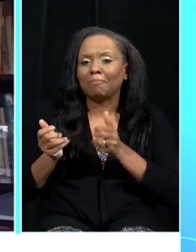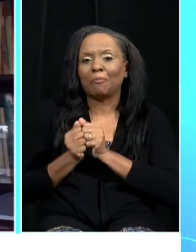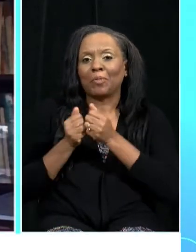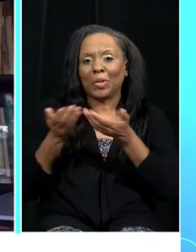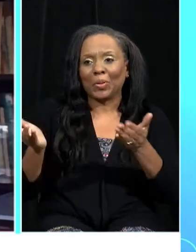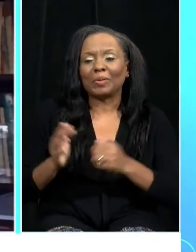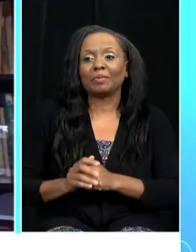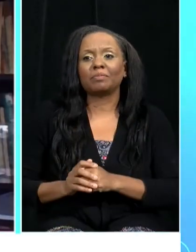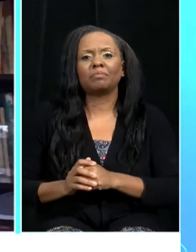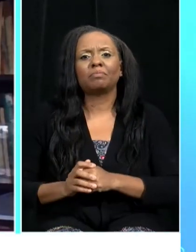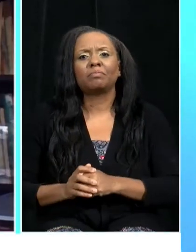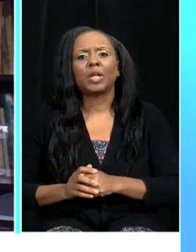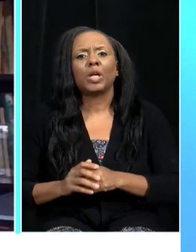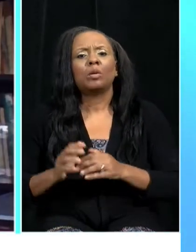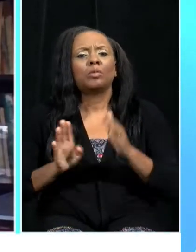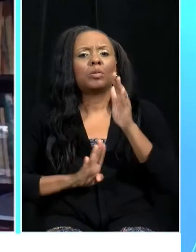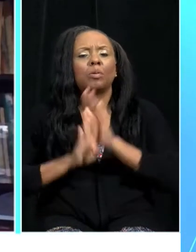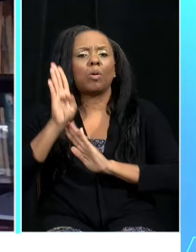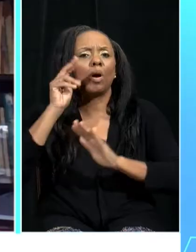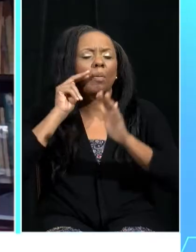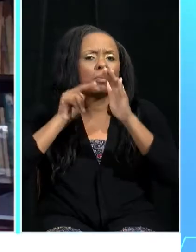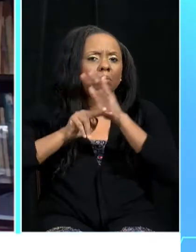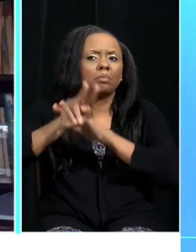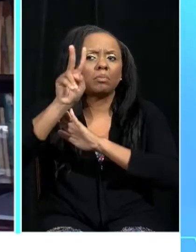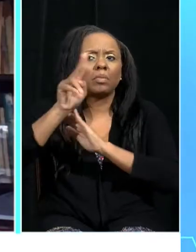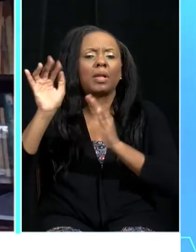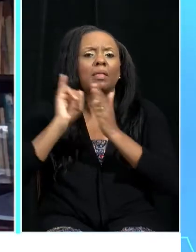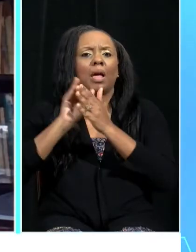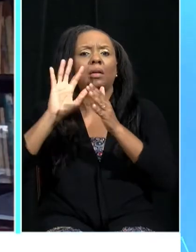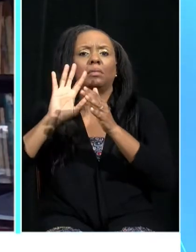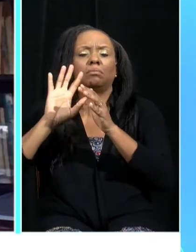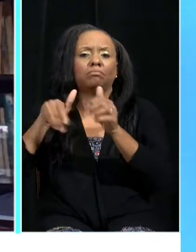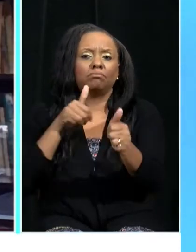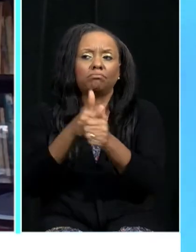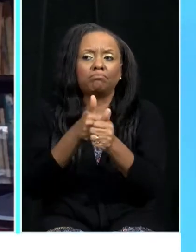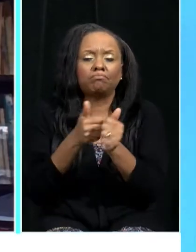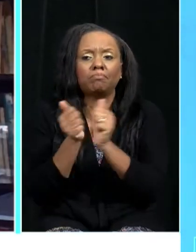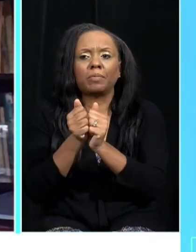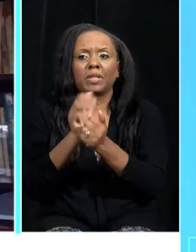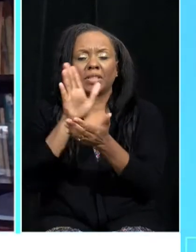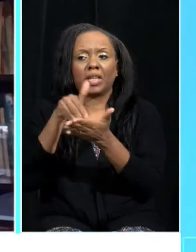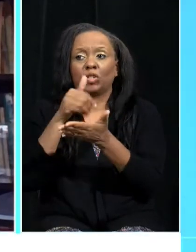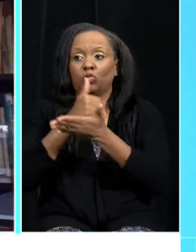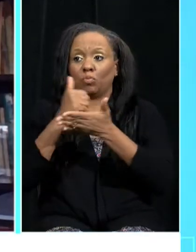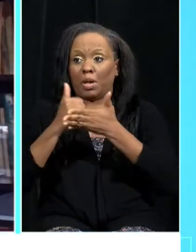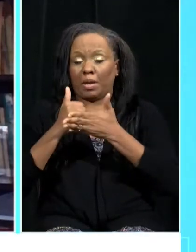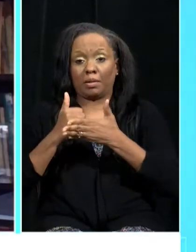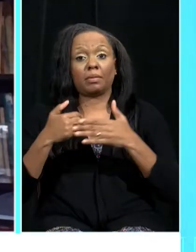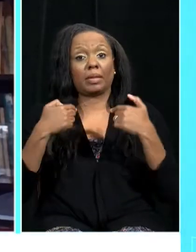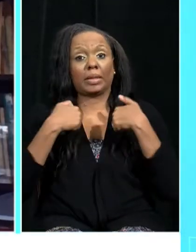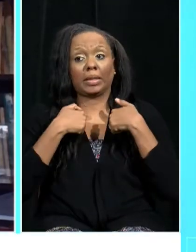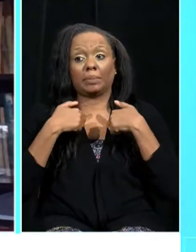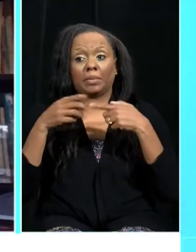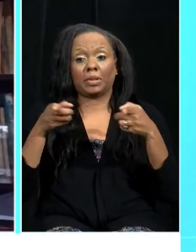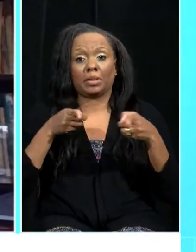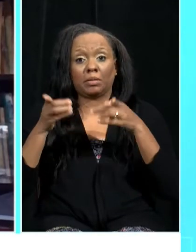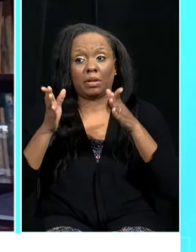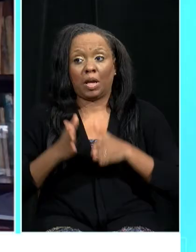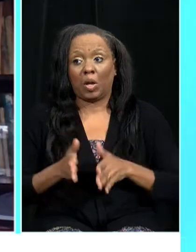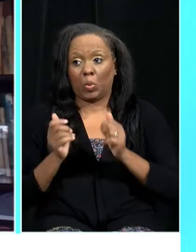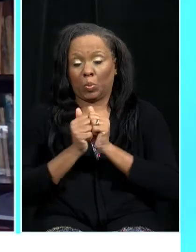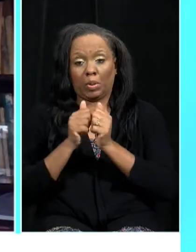you outlined are in line with the Central Bank of Barbados predictions, where I serve as a director.